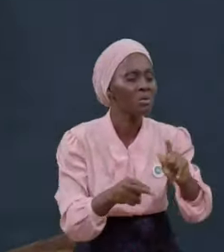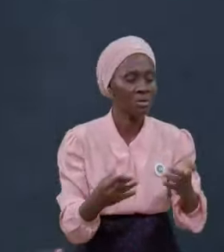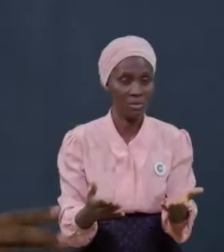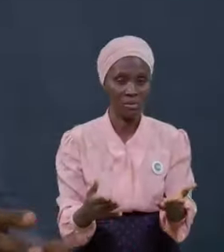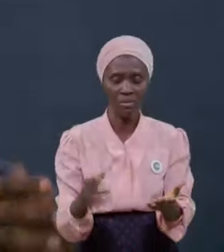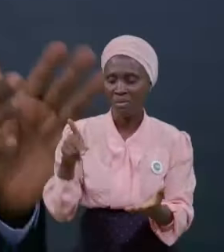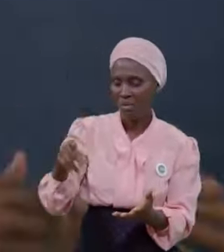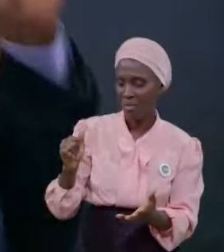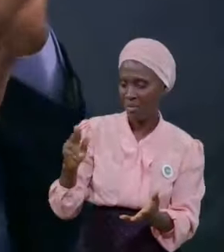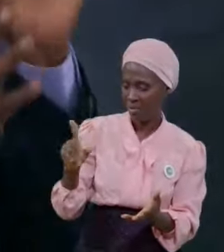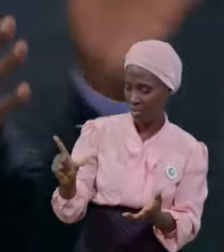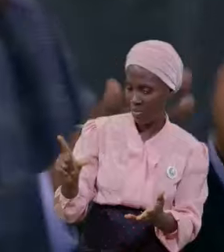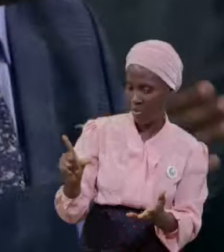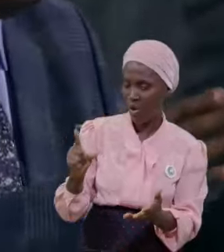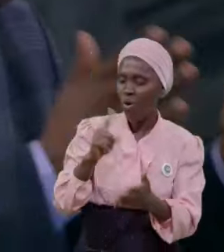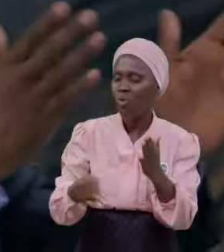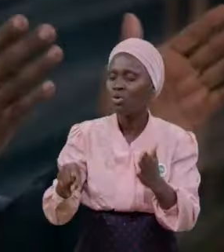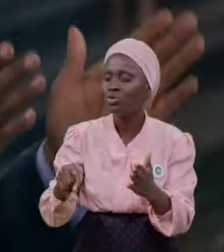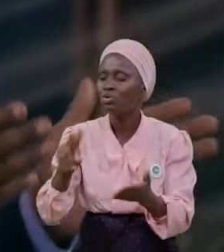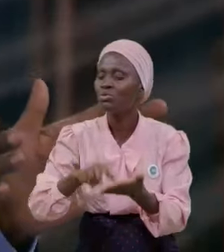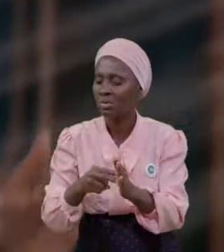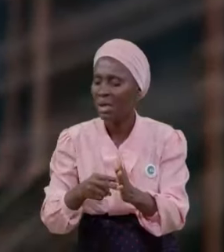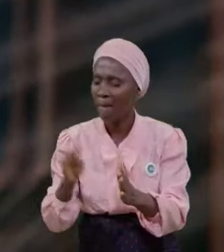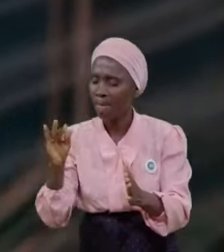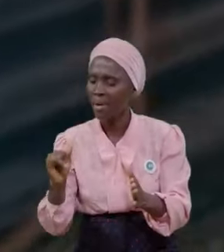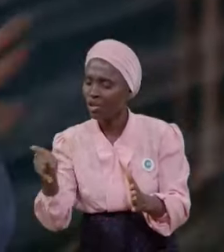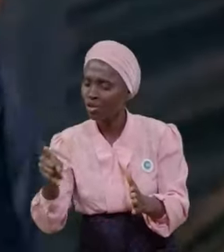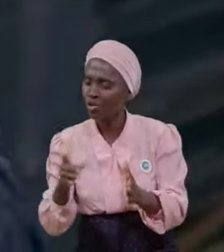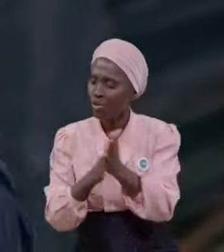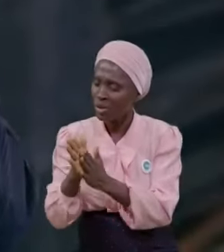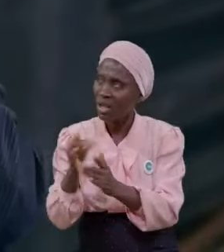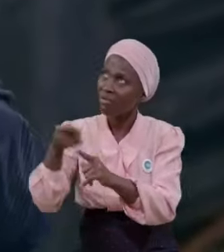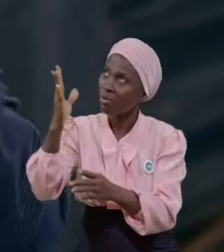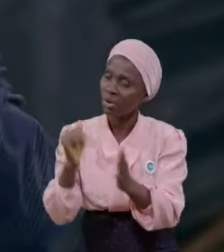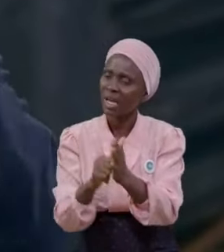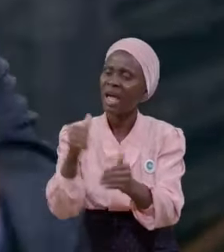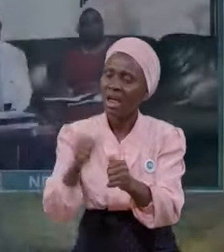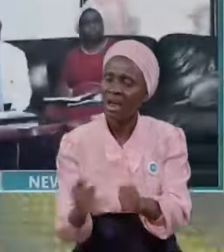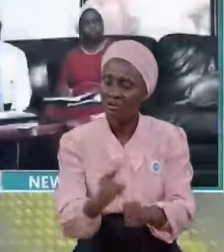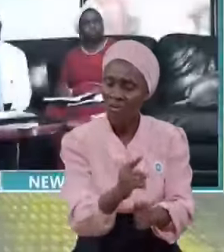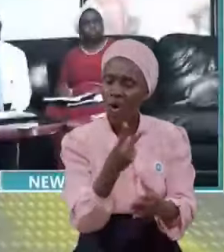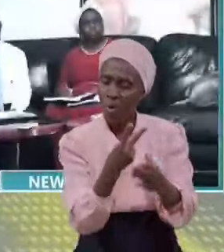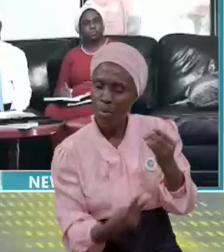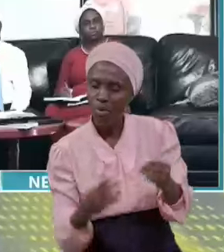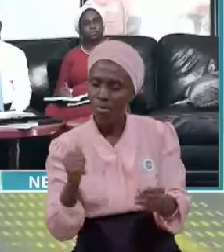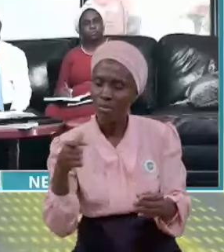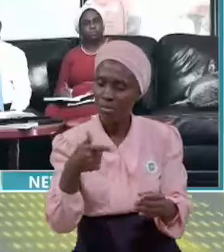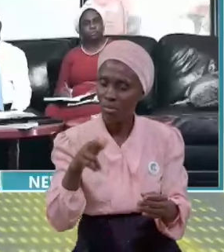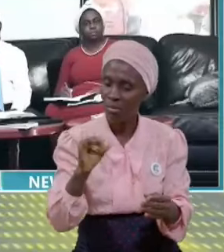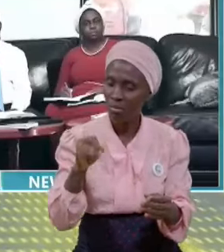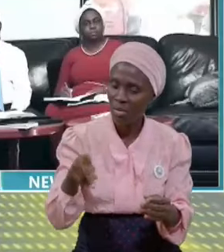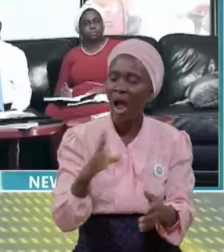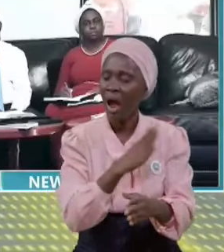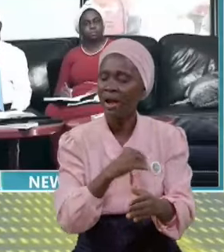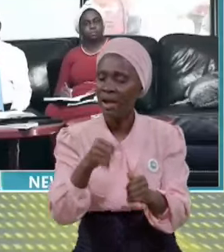I would to God that everyone, both Agrippa and everyone hearing me, will not be